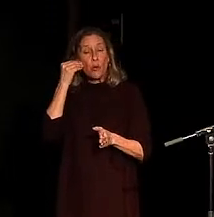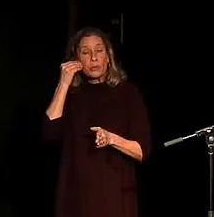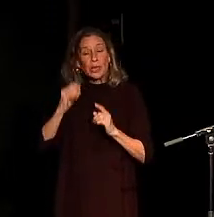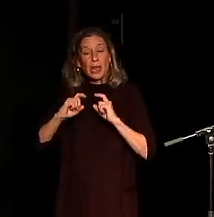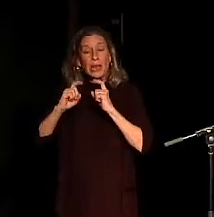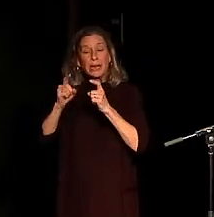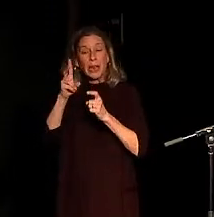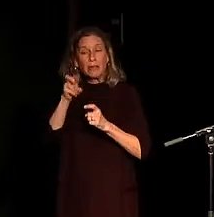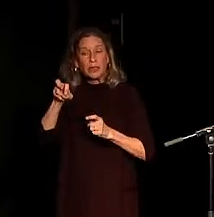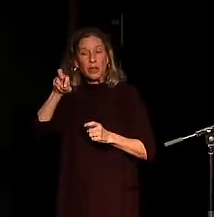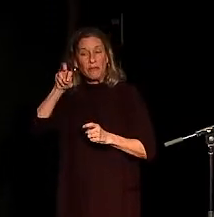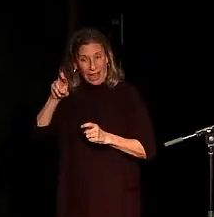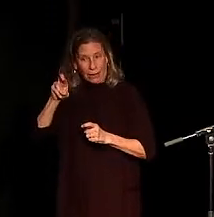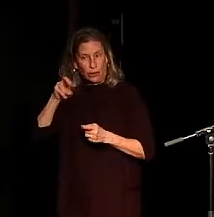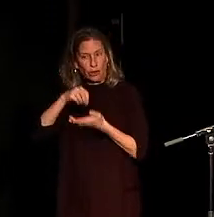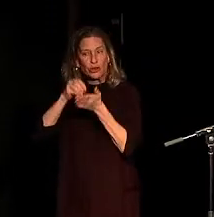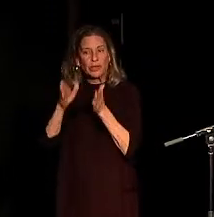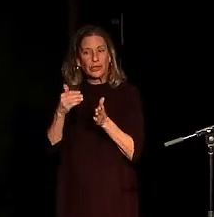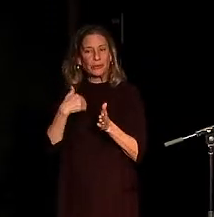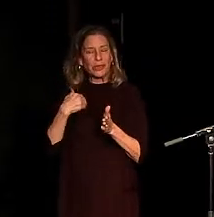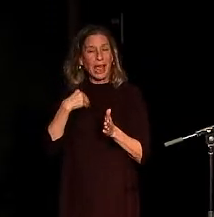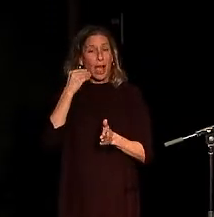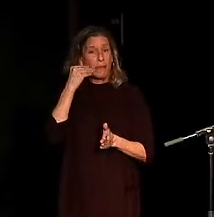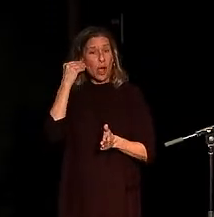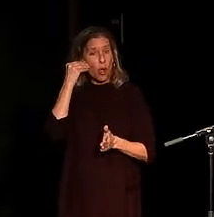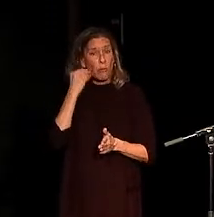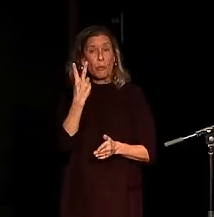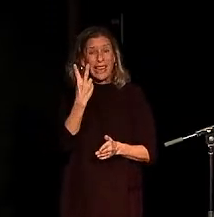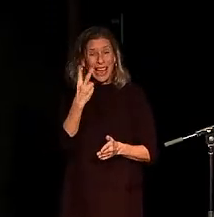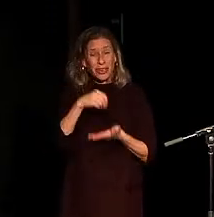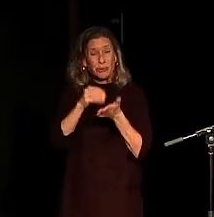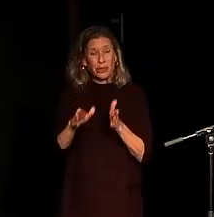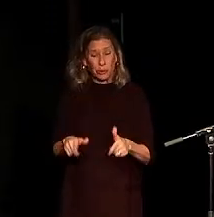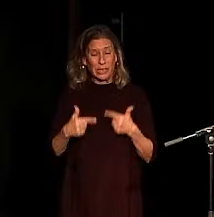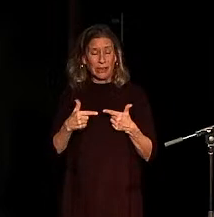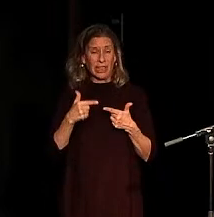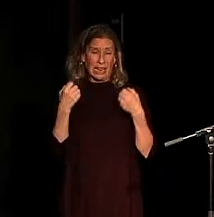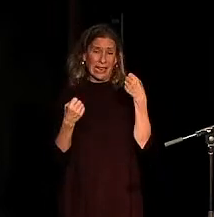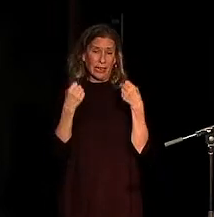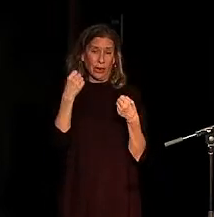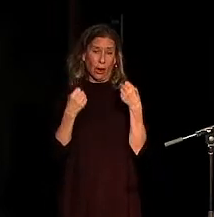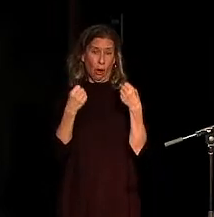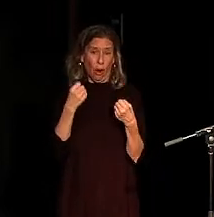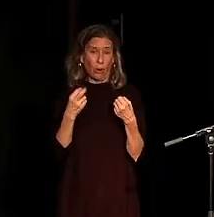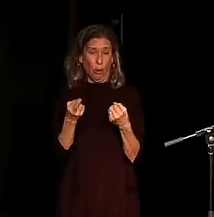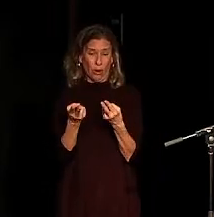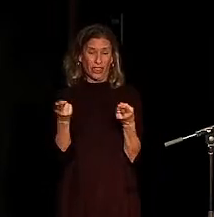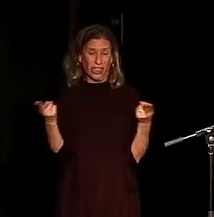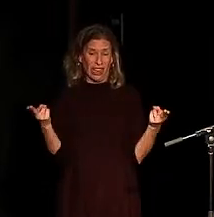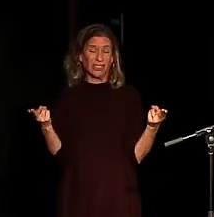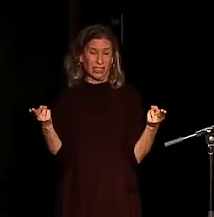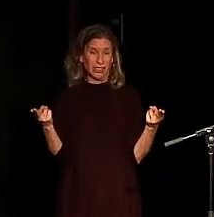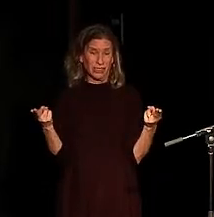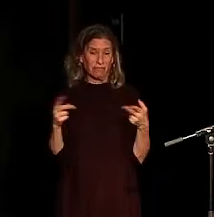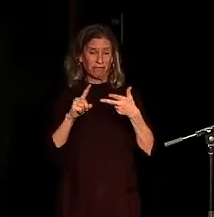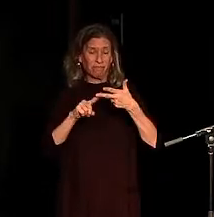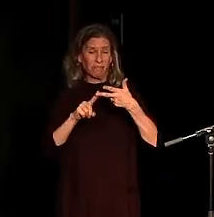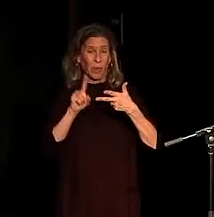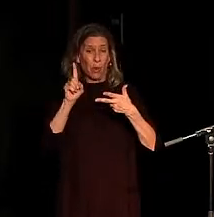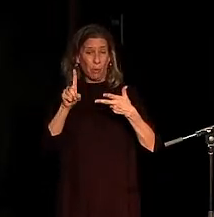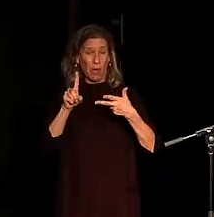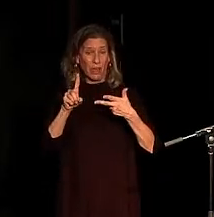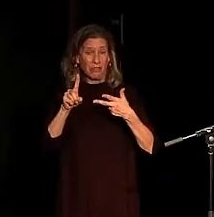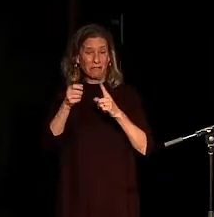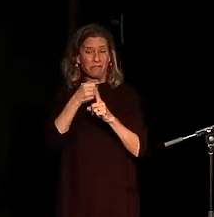room. This has been helpful. We had two students living in cars in the fall. We've had other students in shelters and other students, one of a